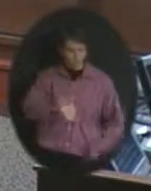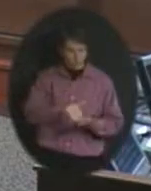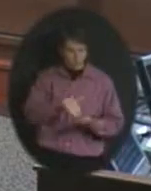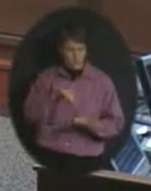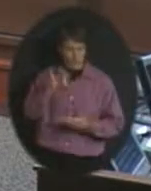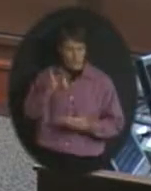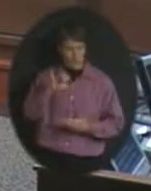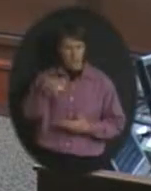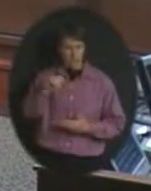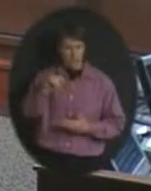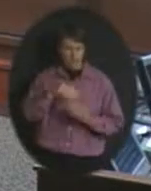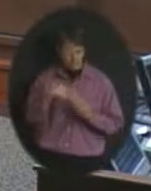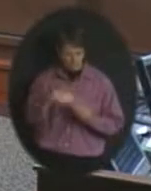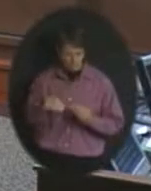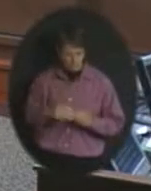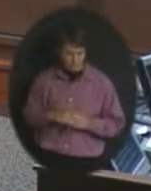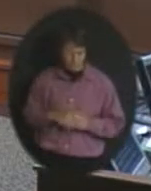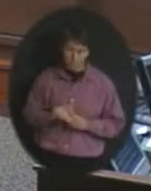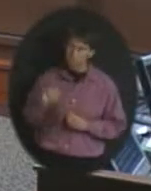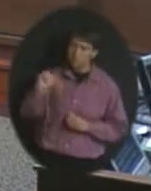$132,820.